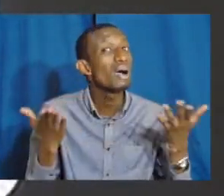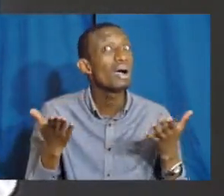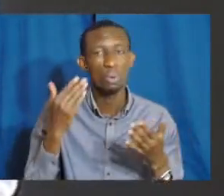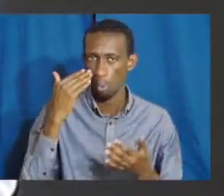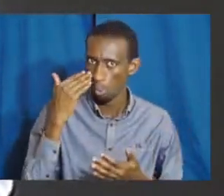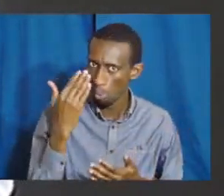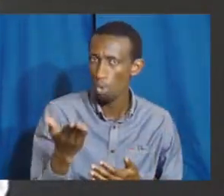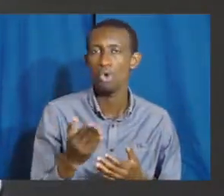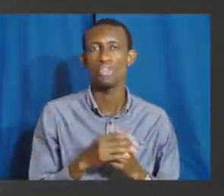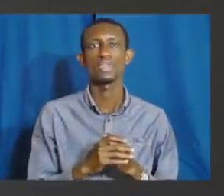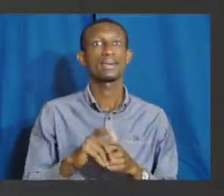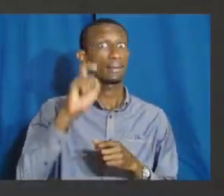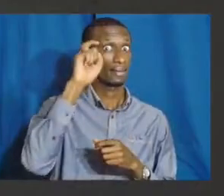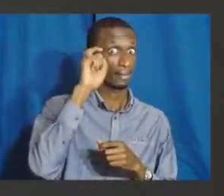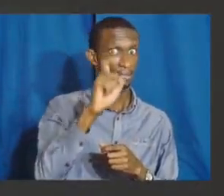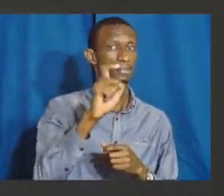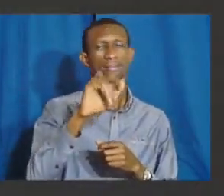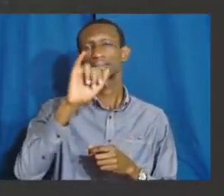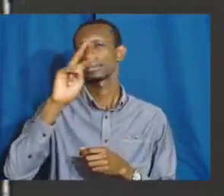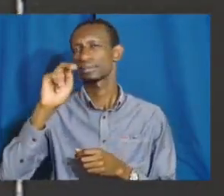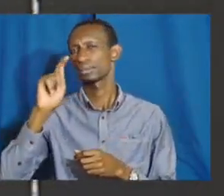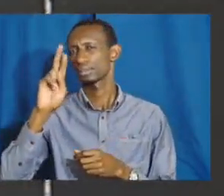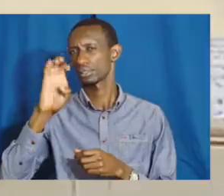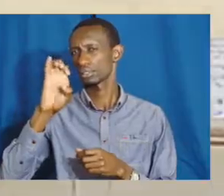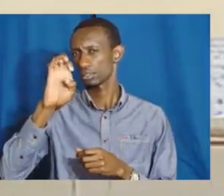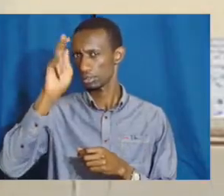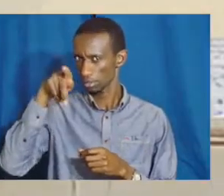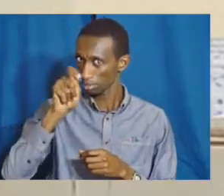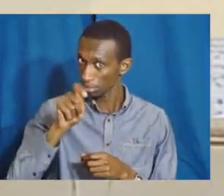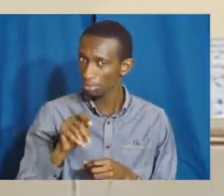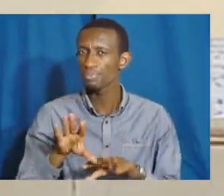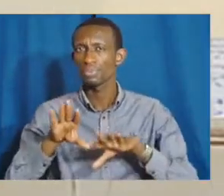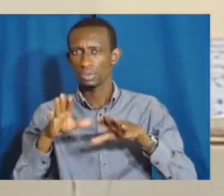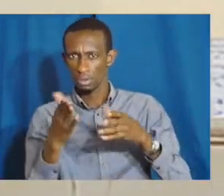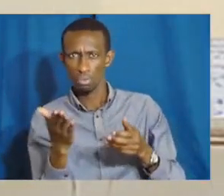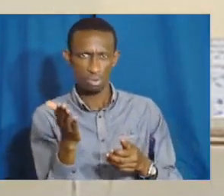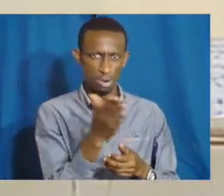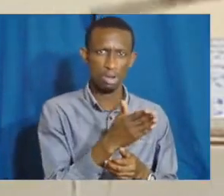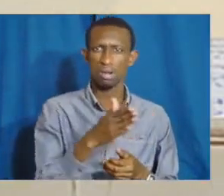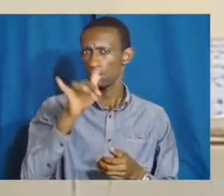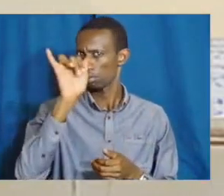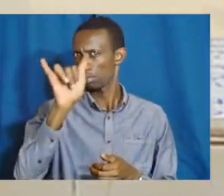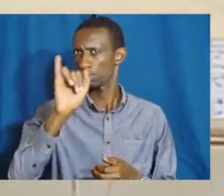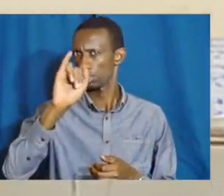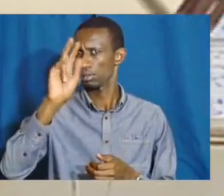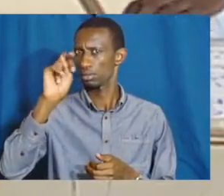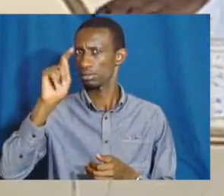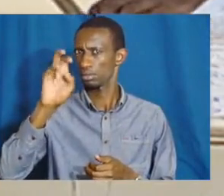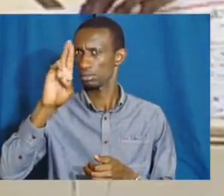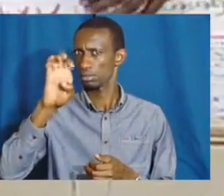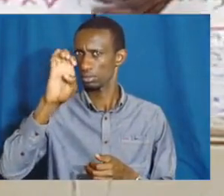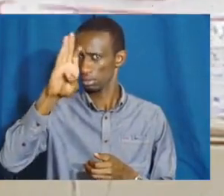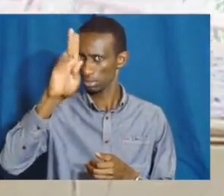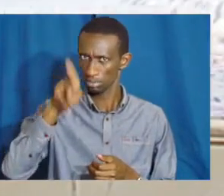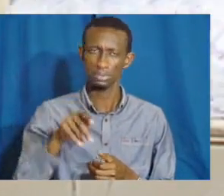the y-intercept. It's very easy to find y-intercept because when you are given